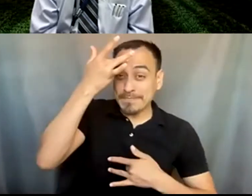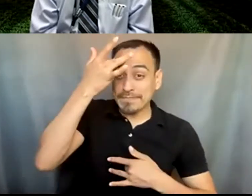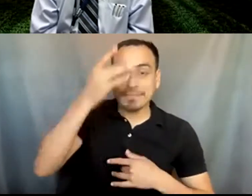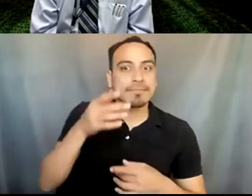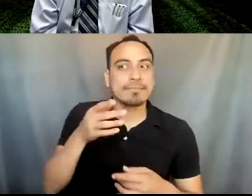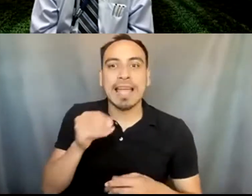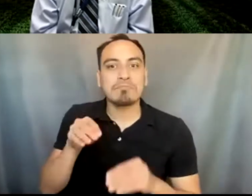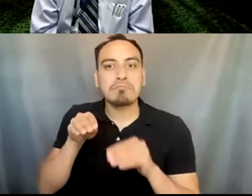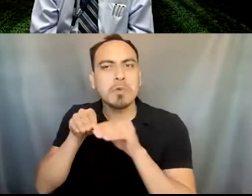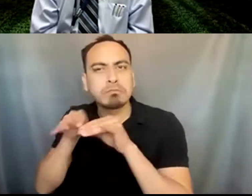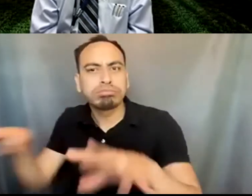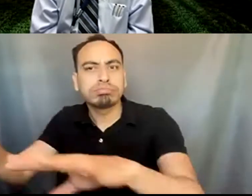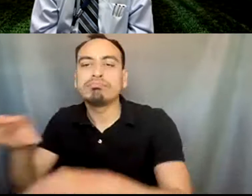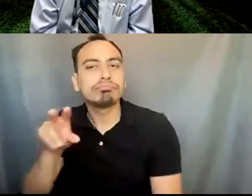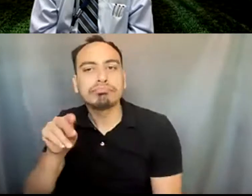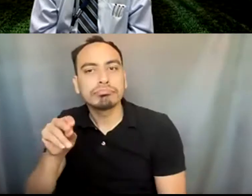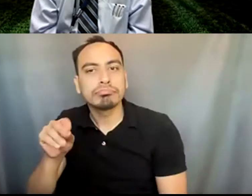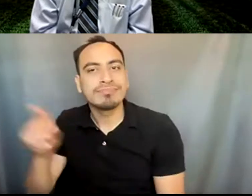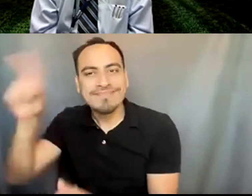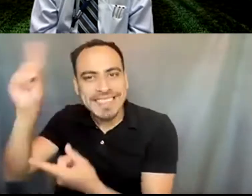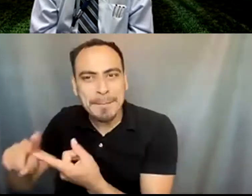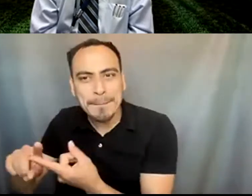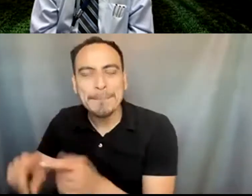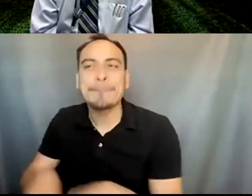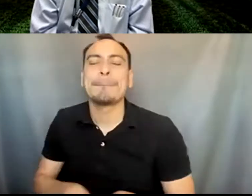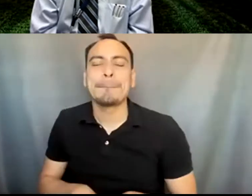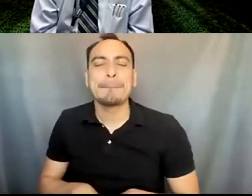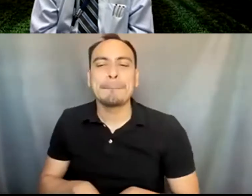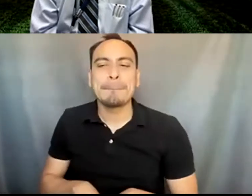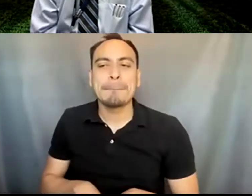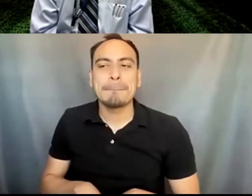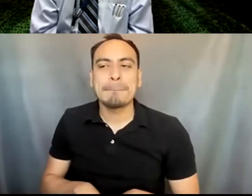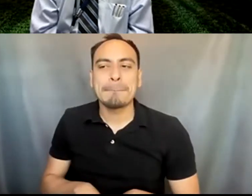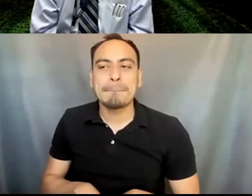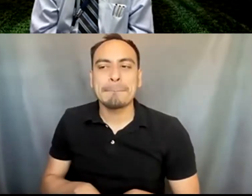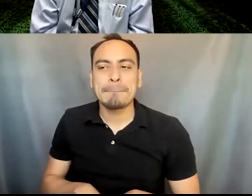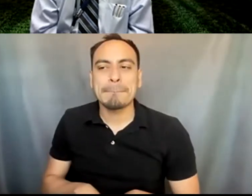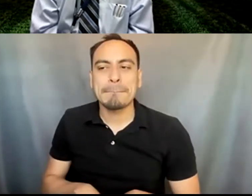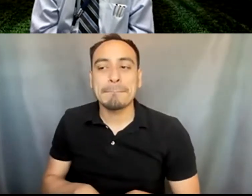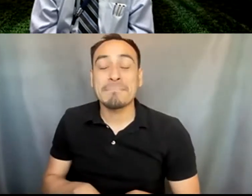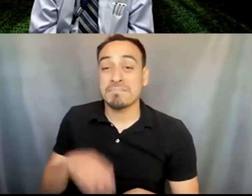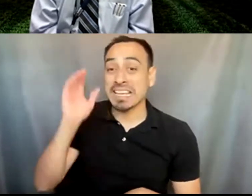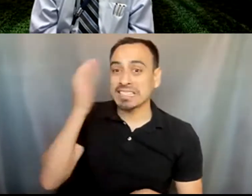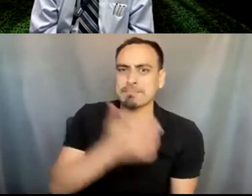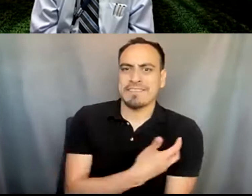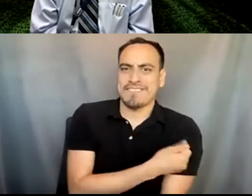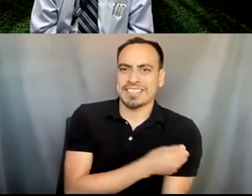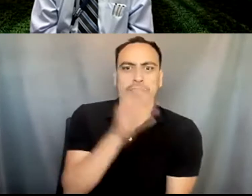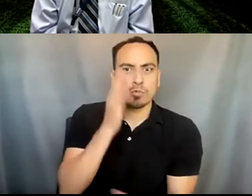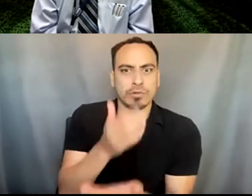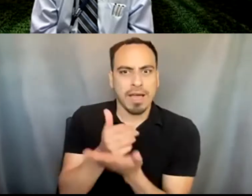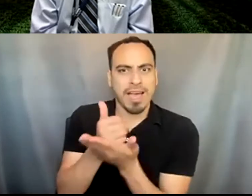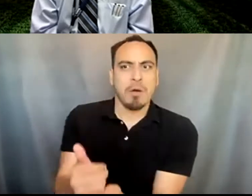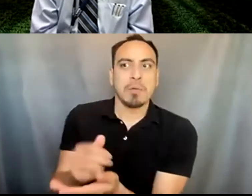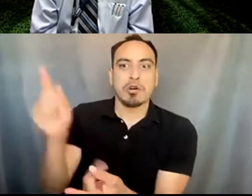totally prevent all the infections, it's unlikely to end up contributing significantly to the people who